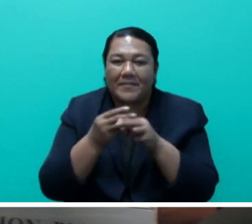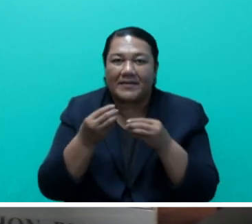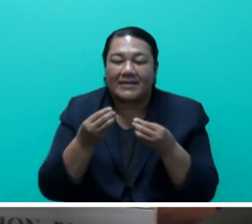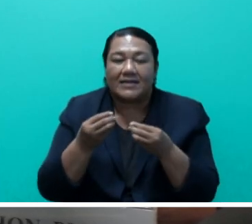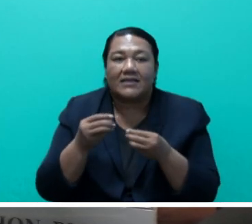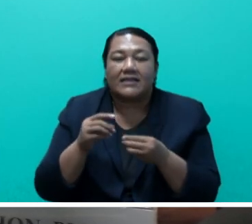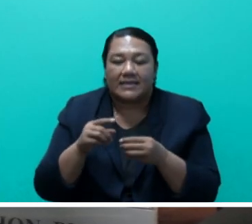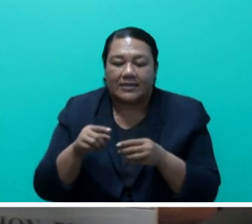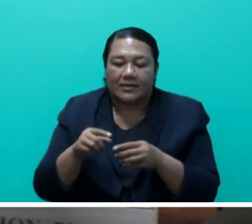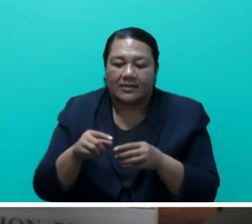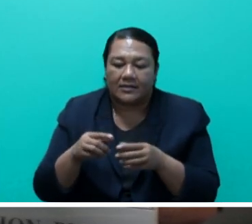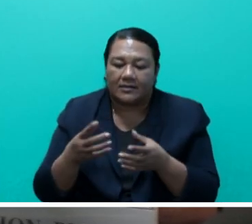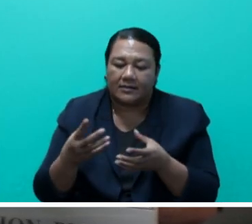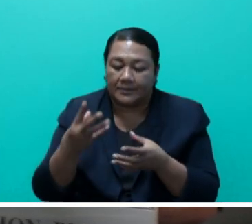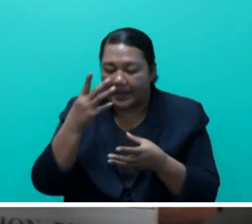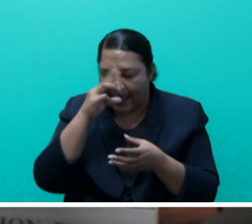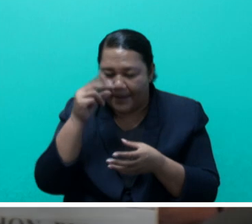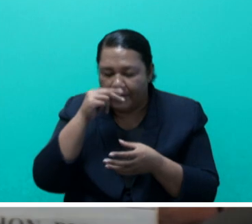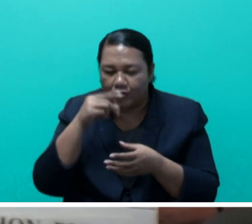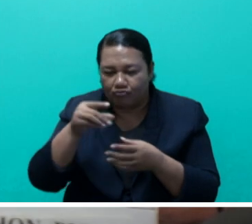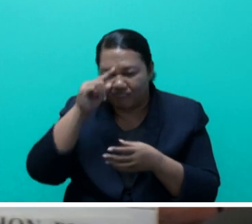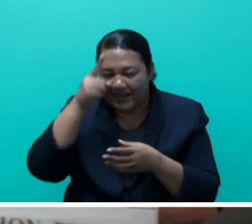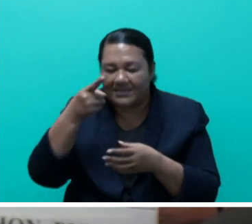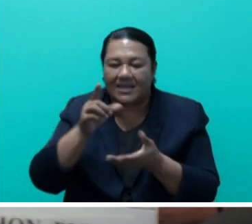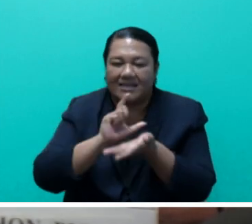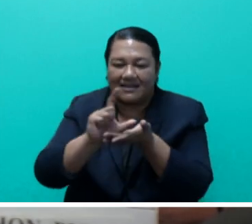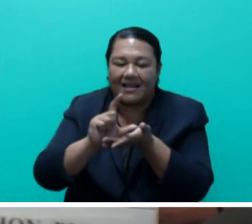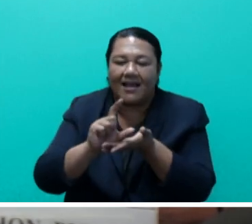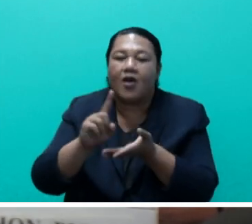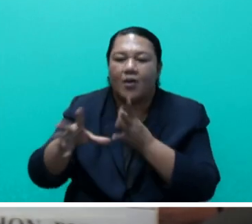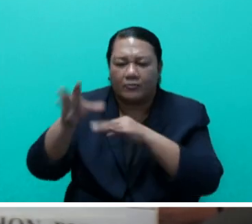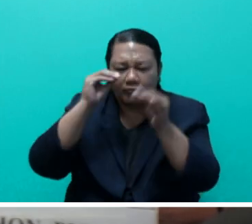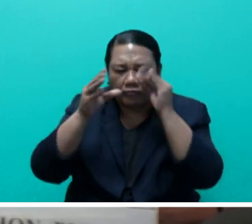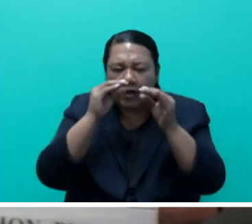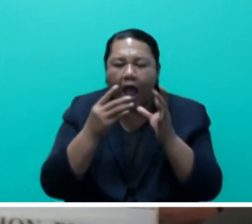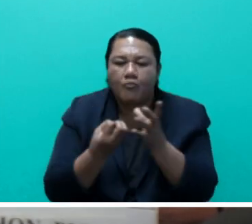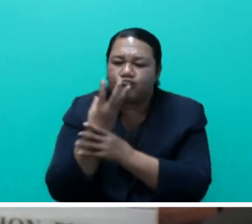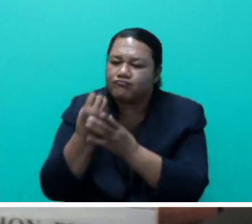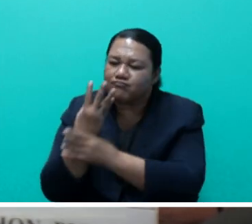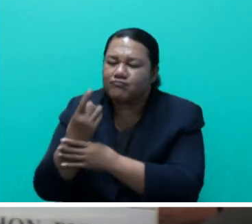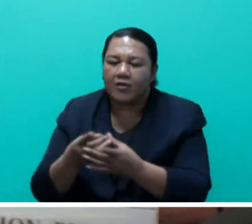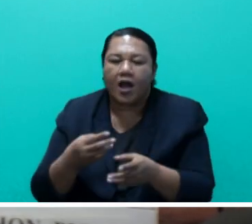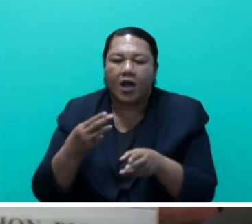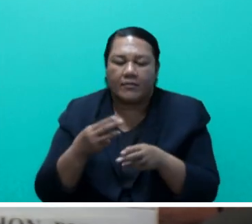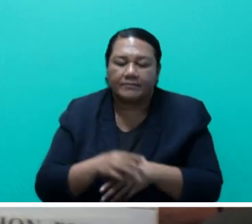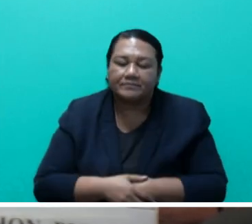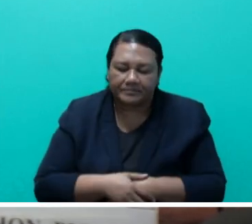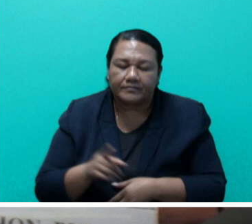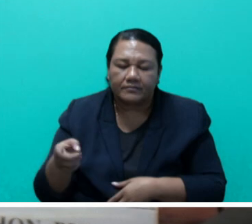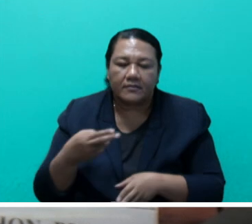in India. During the research, the mills visits, the participants were able to learn about